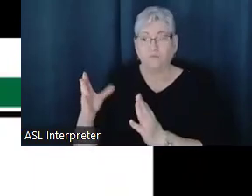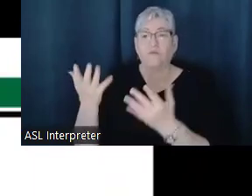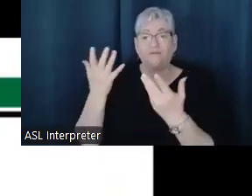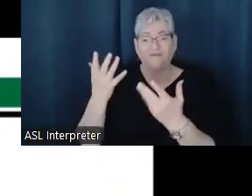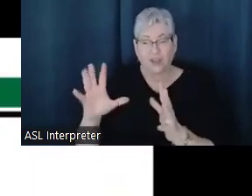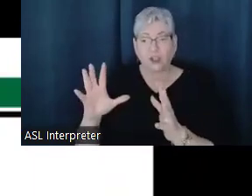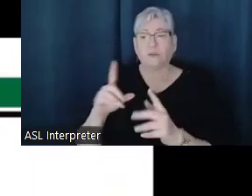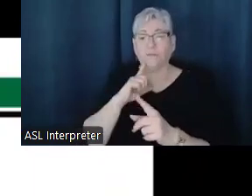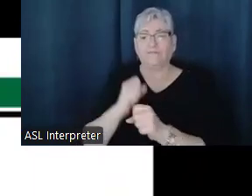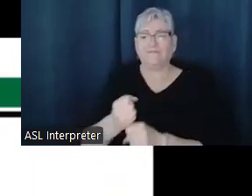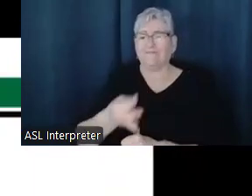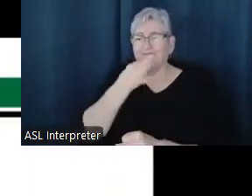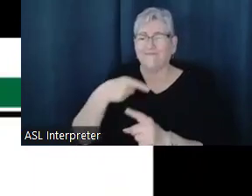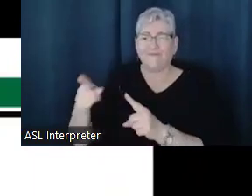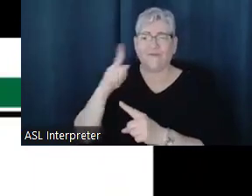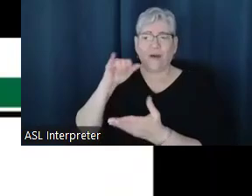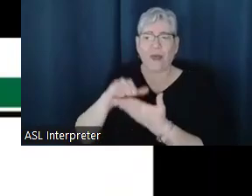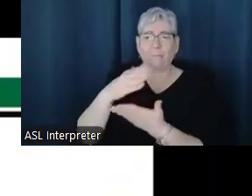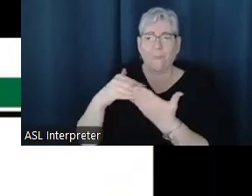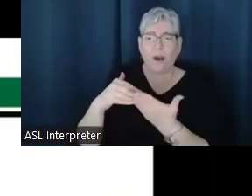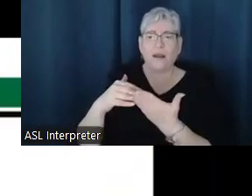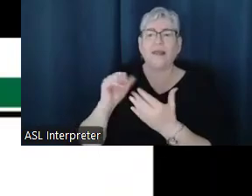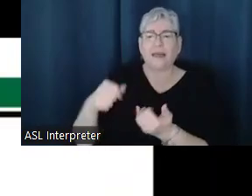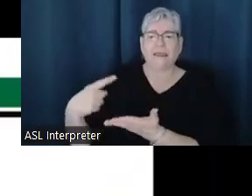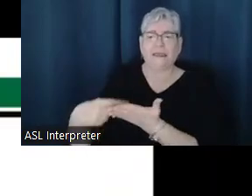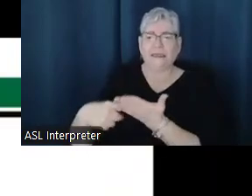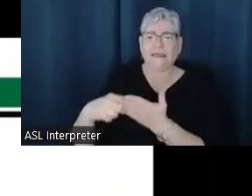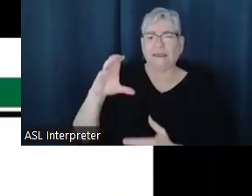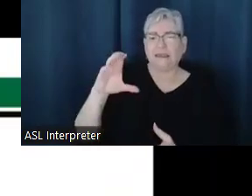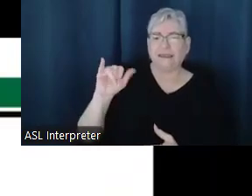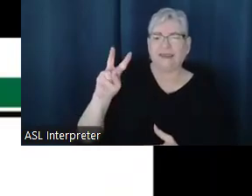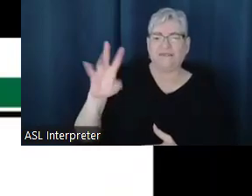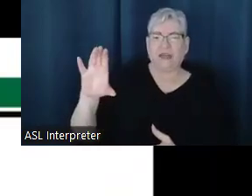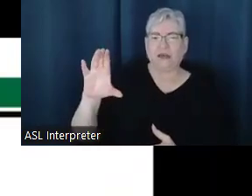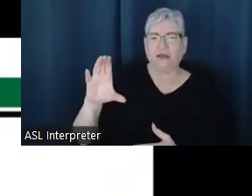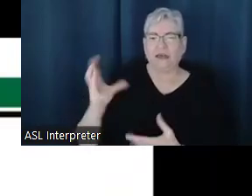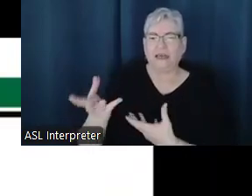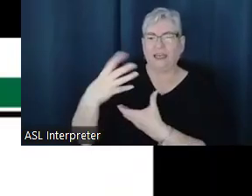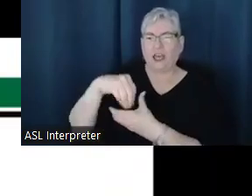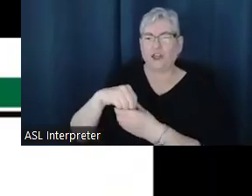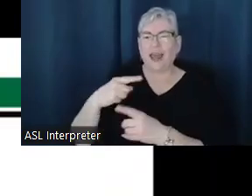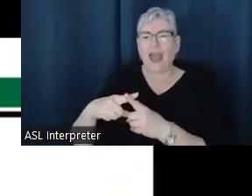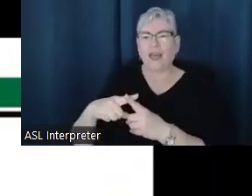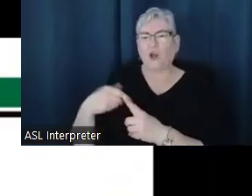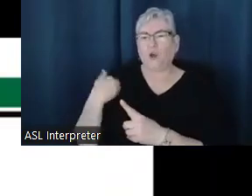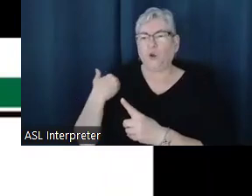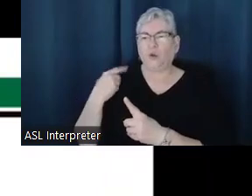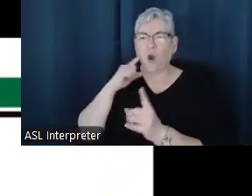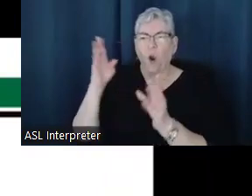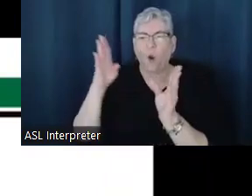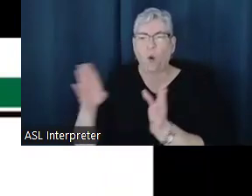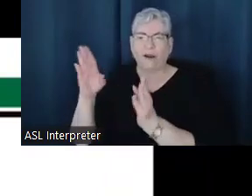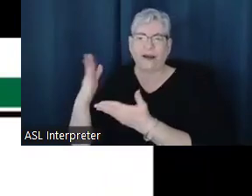experts in that, then we can start talking about the civic engagement and youth organizing piece. But again, we're focusing on those sort